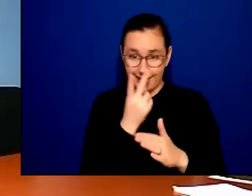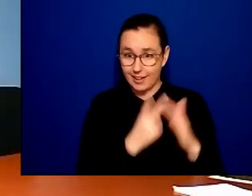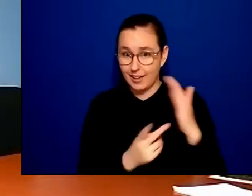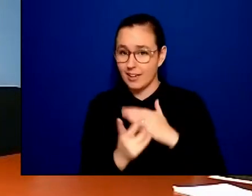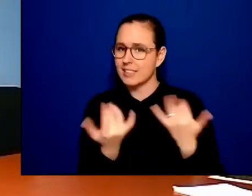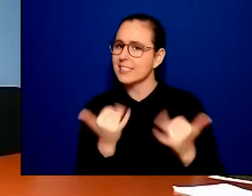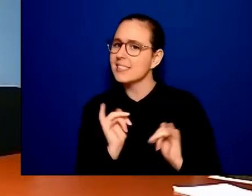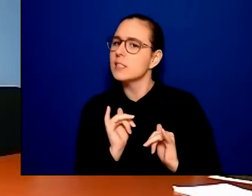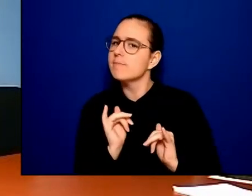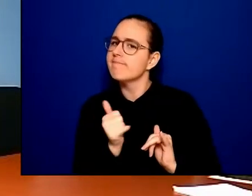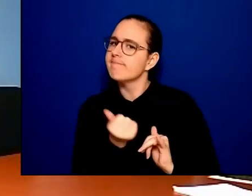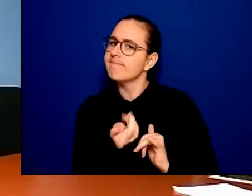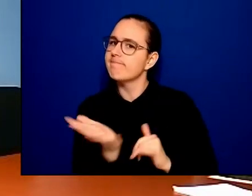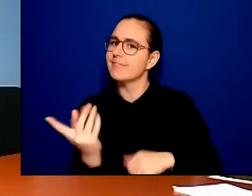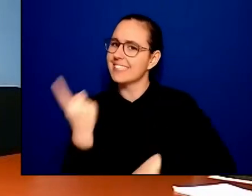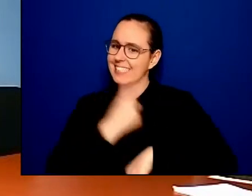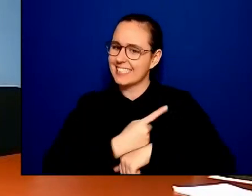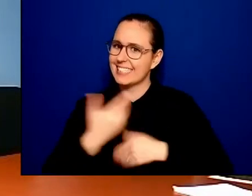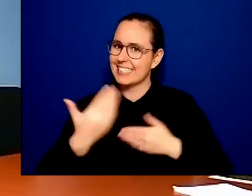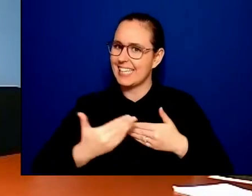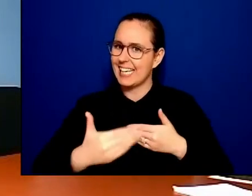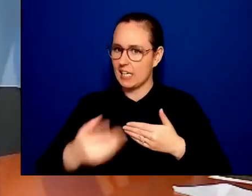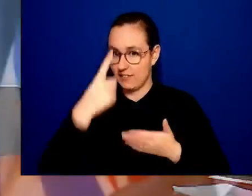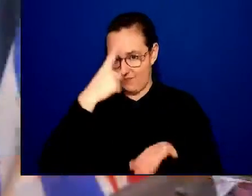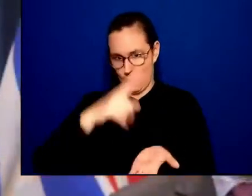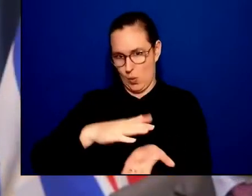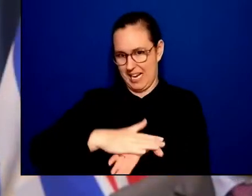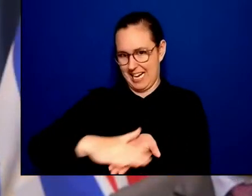and recovery. Thank you very